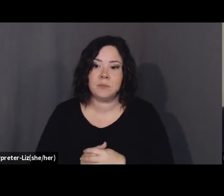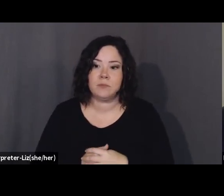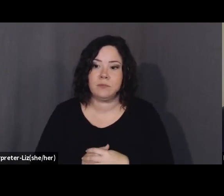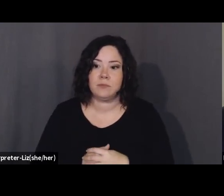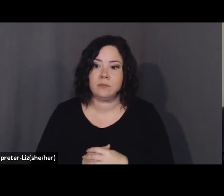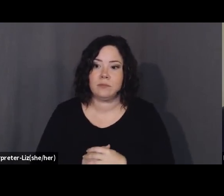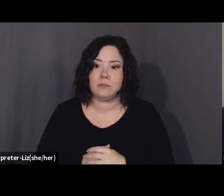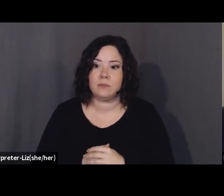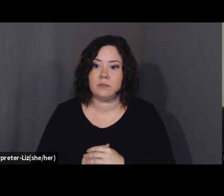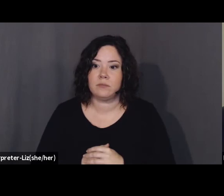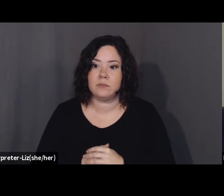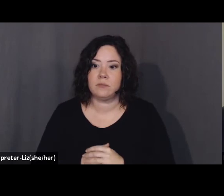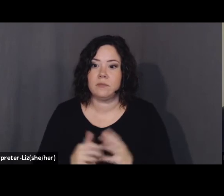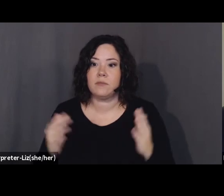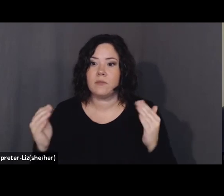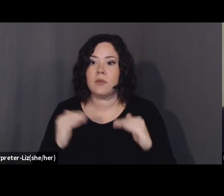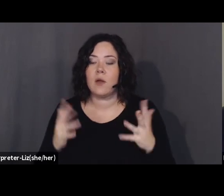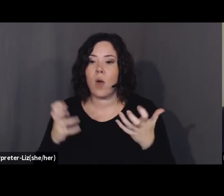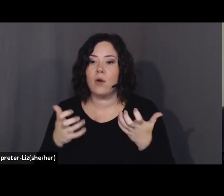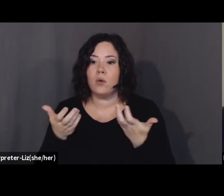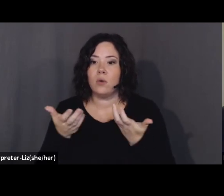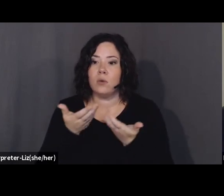I want to open it up.